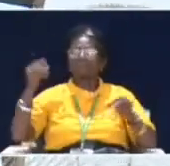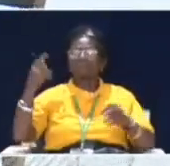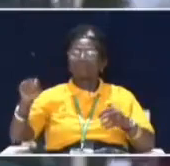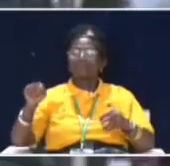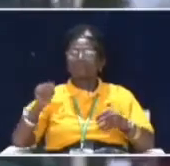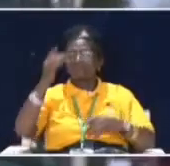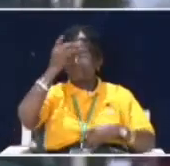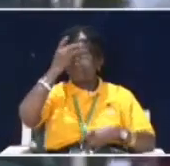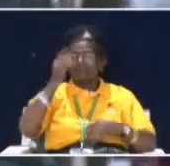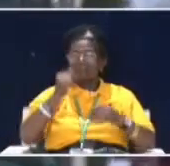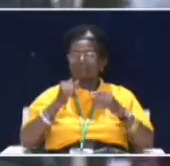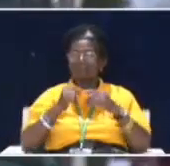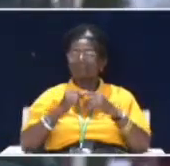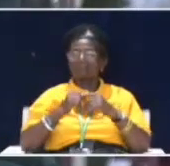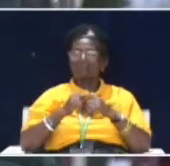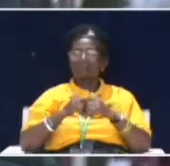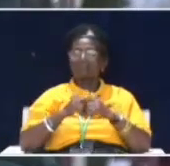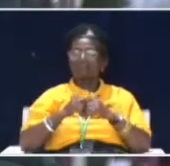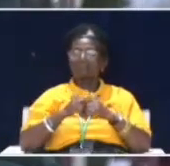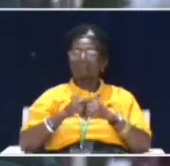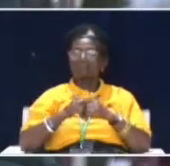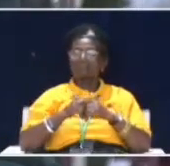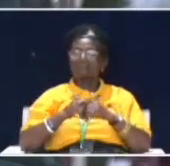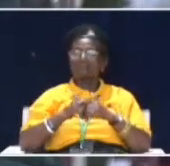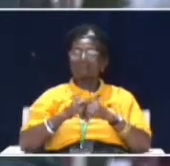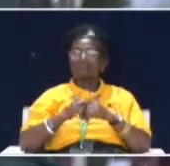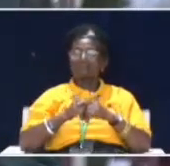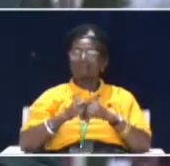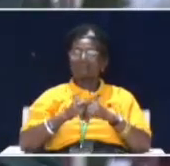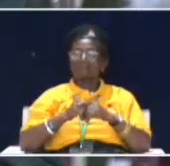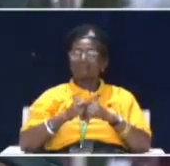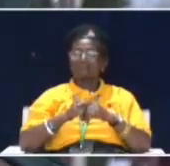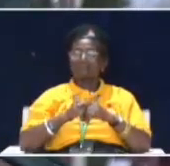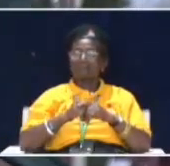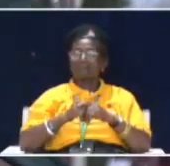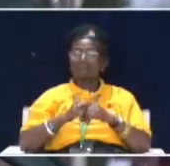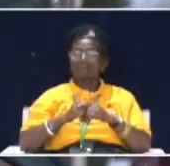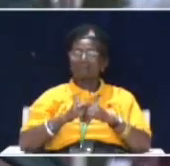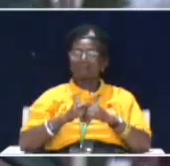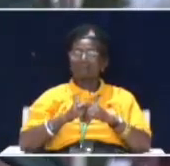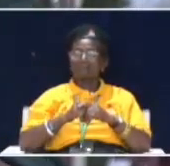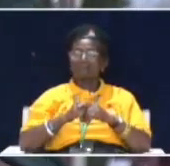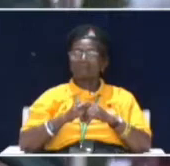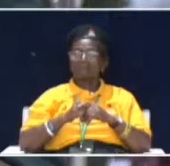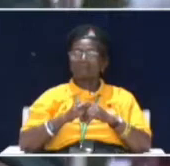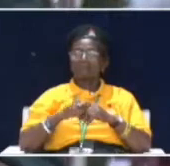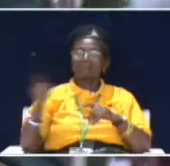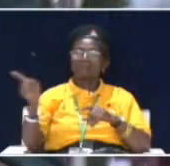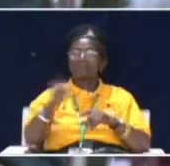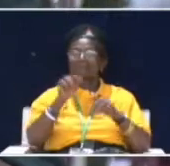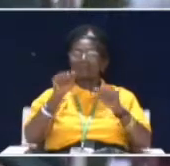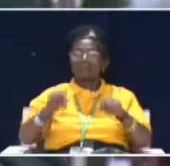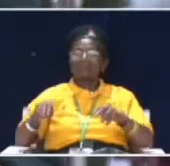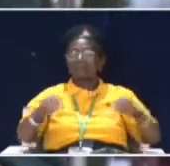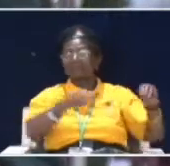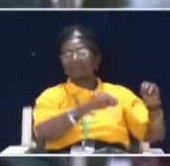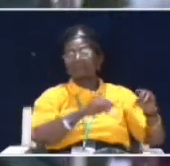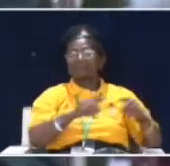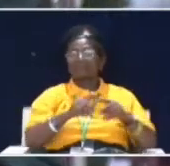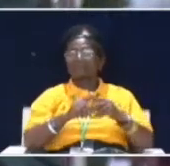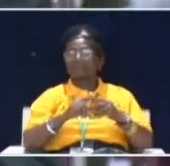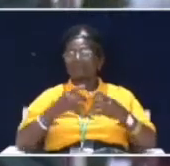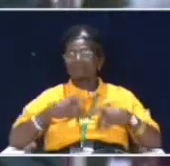si ipele to je wi pe ojiji re ni o ma wo alaisan san. You can move from